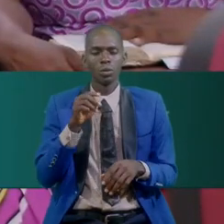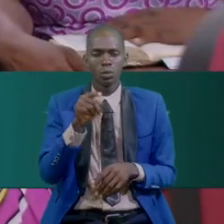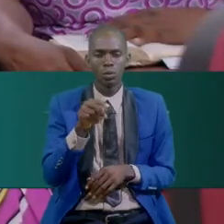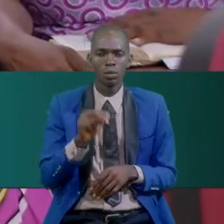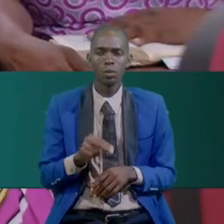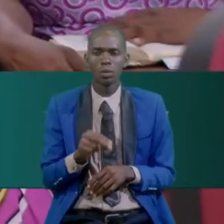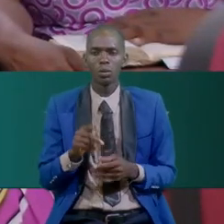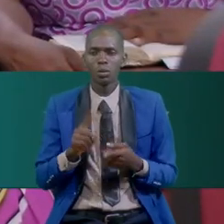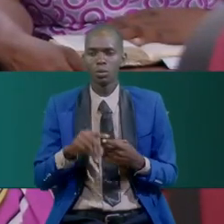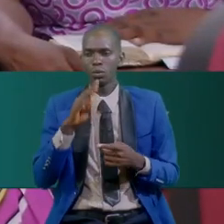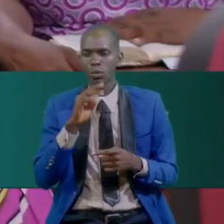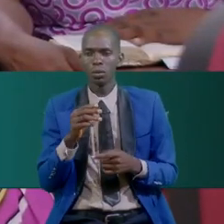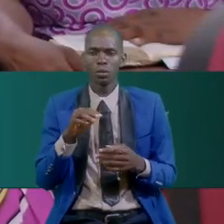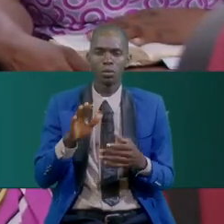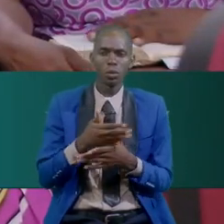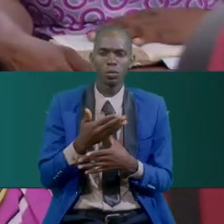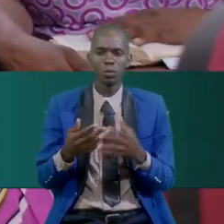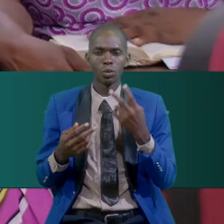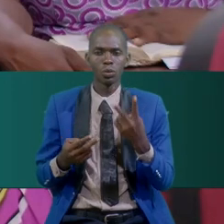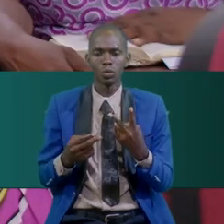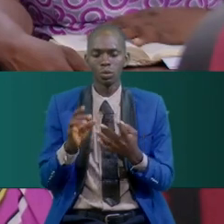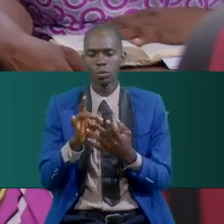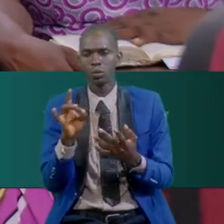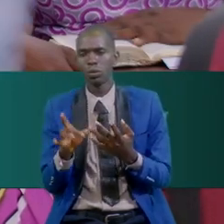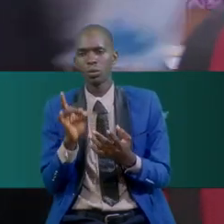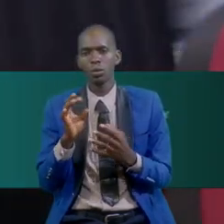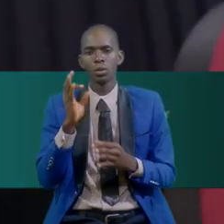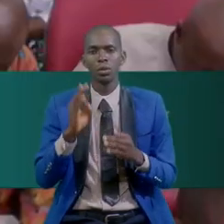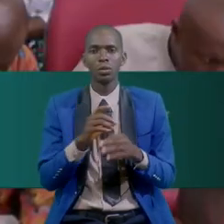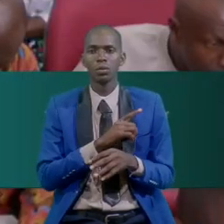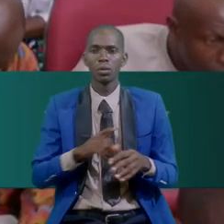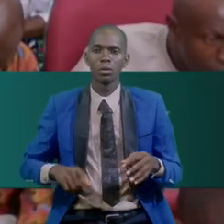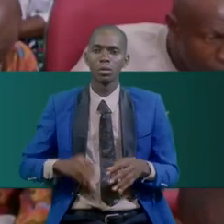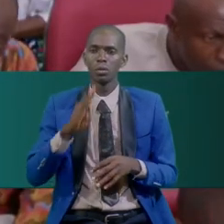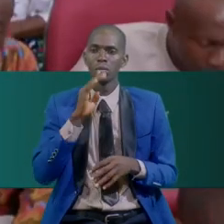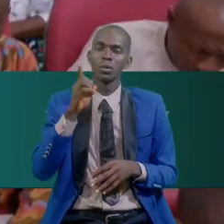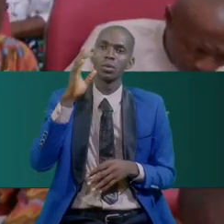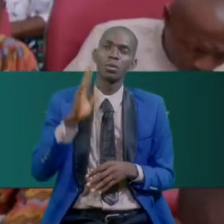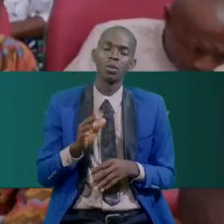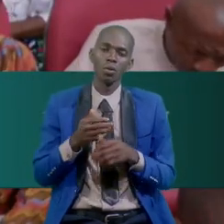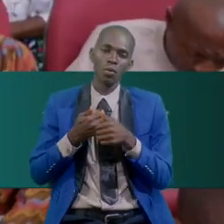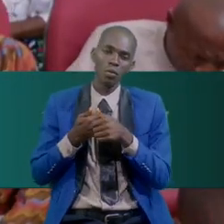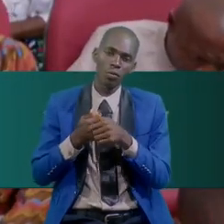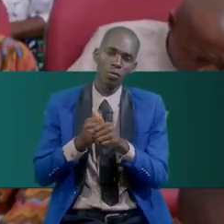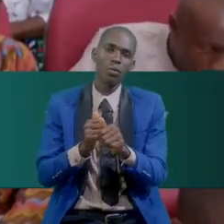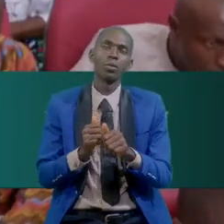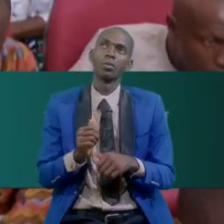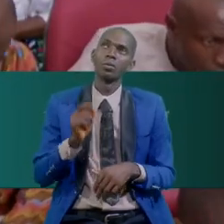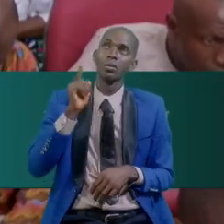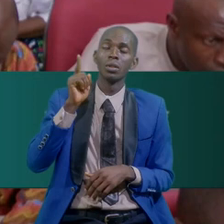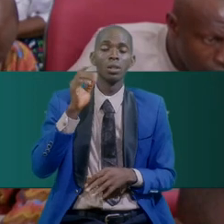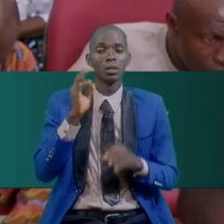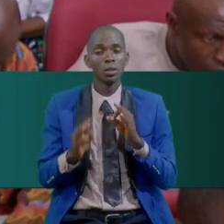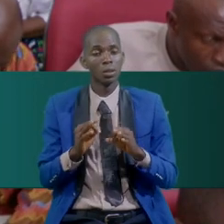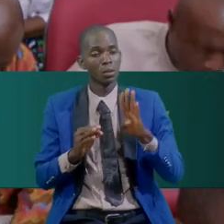the Lord be God, follow him. But if Baal, then follow him.' And